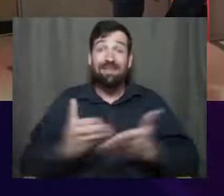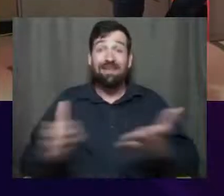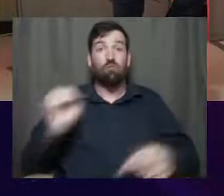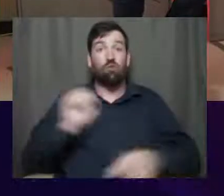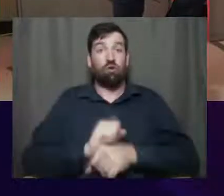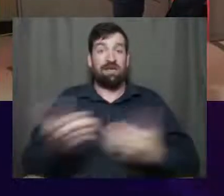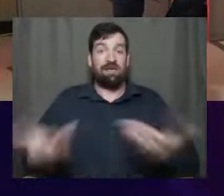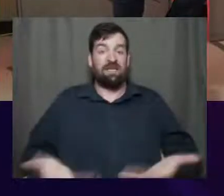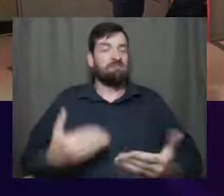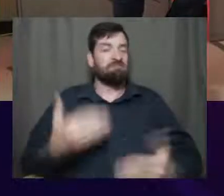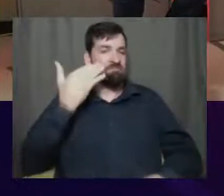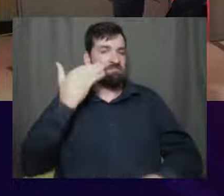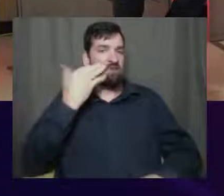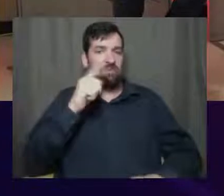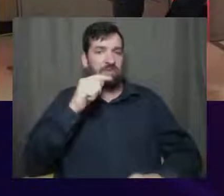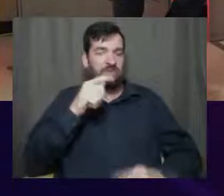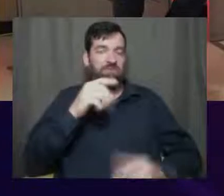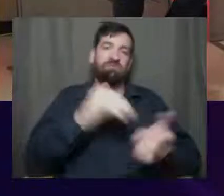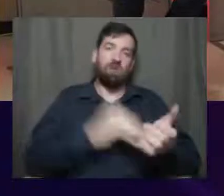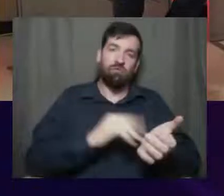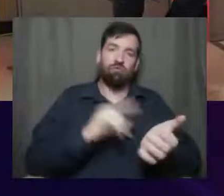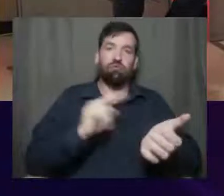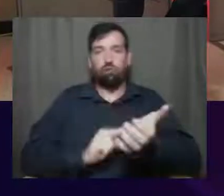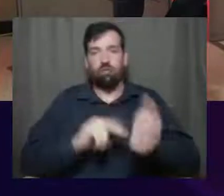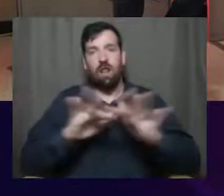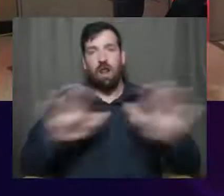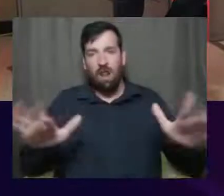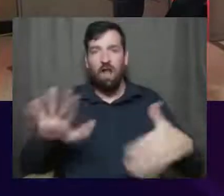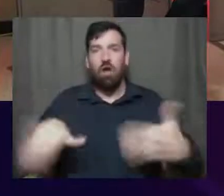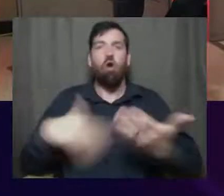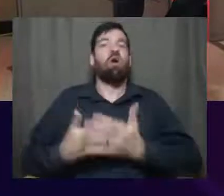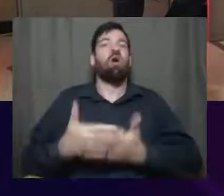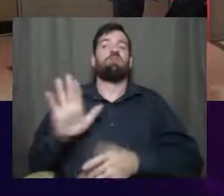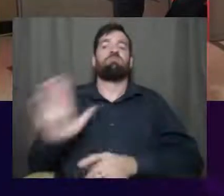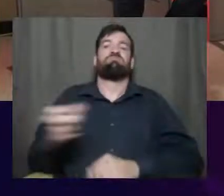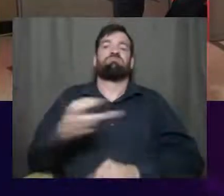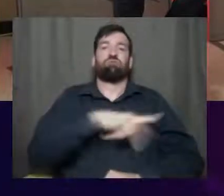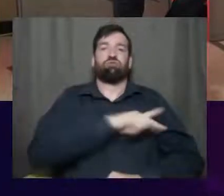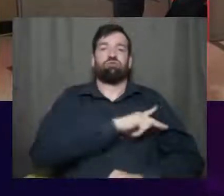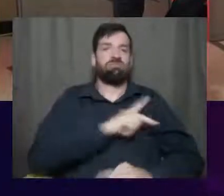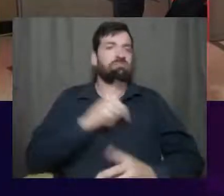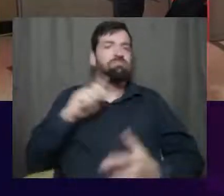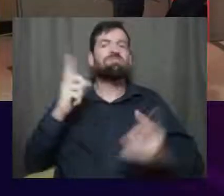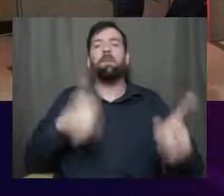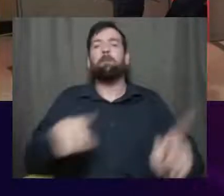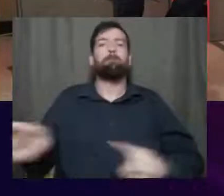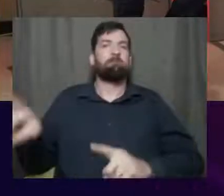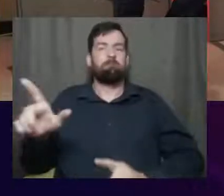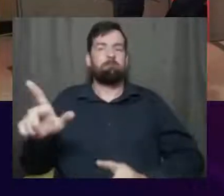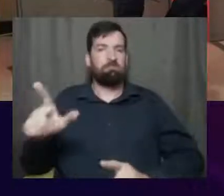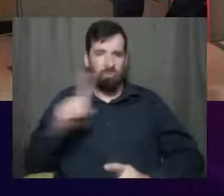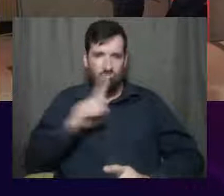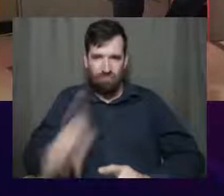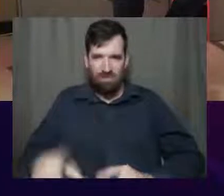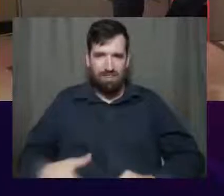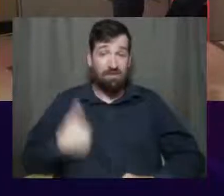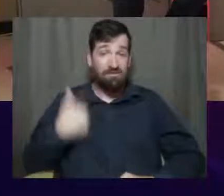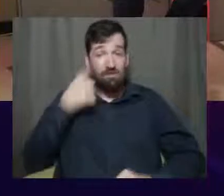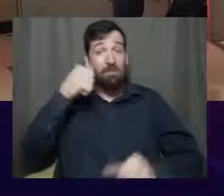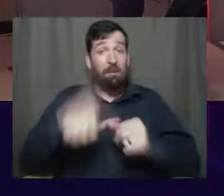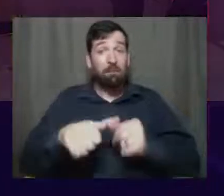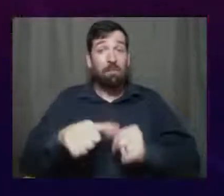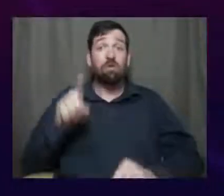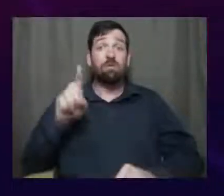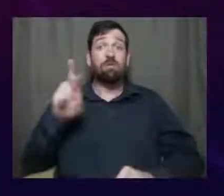healthcare workers, our docs, our nurses, all behind the mask, learning what makes them tick, in real life. You may remember Dr.